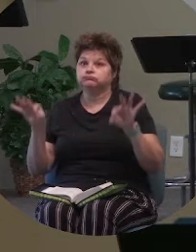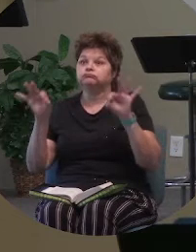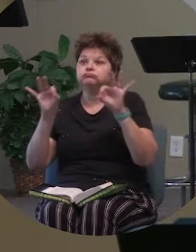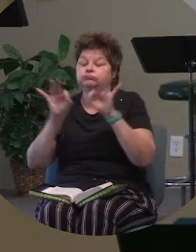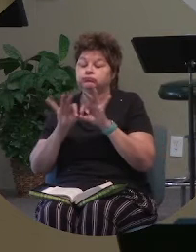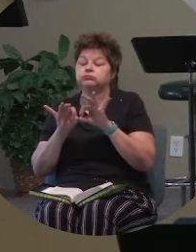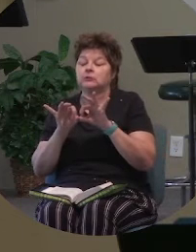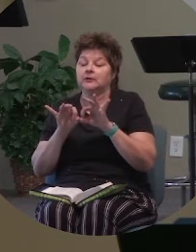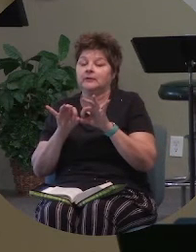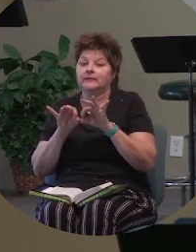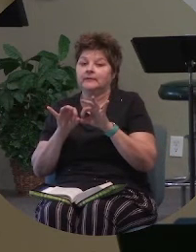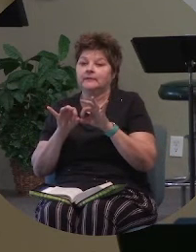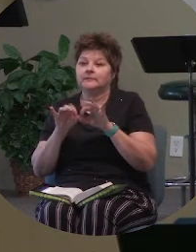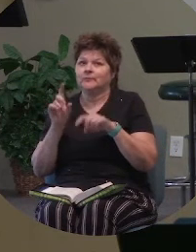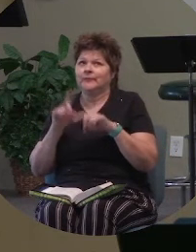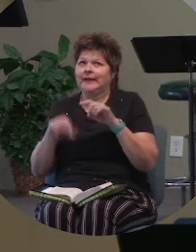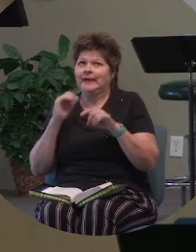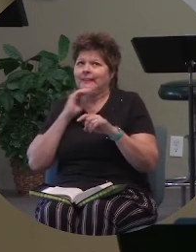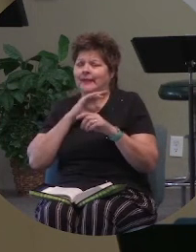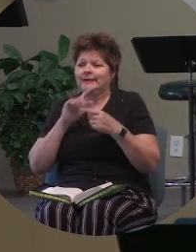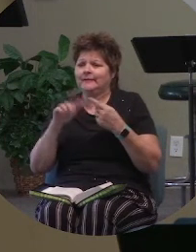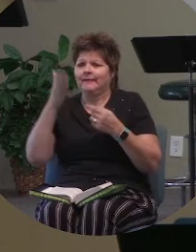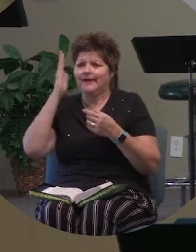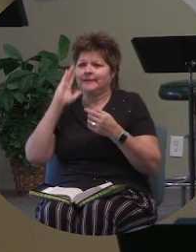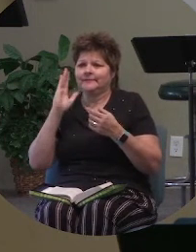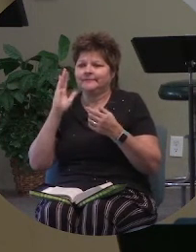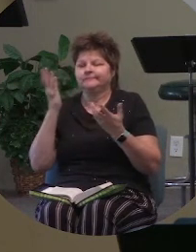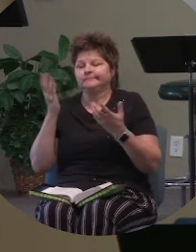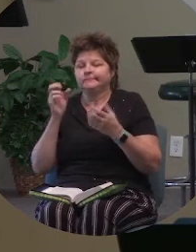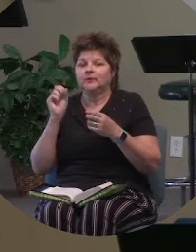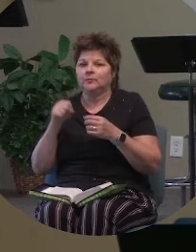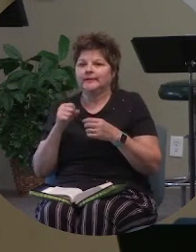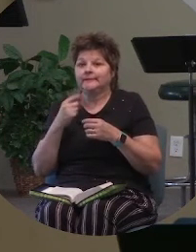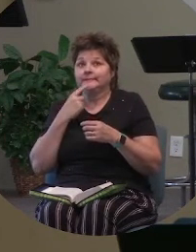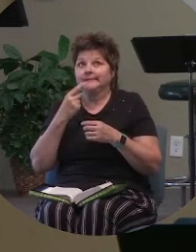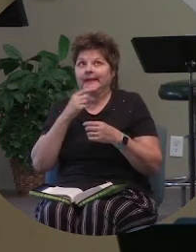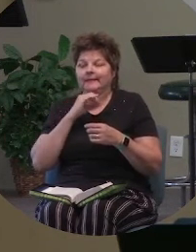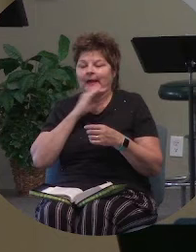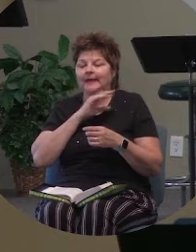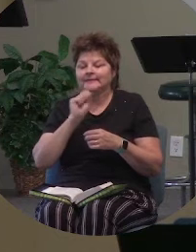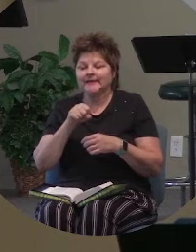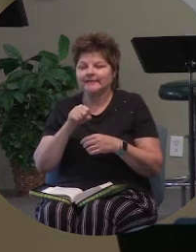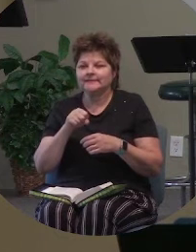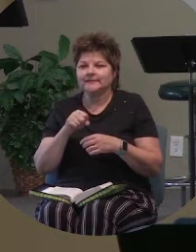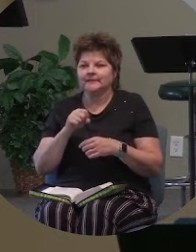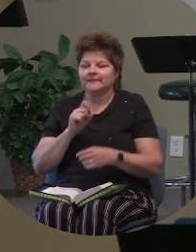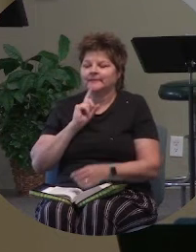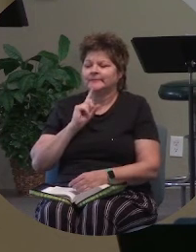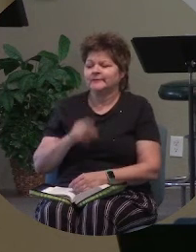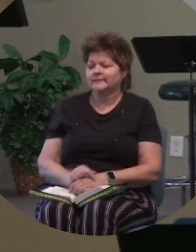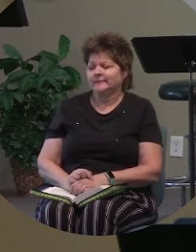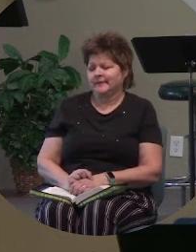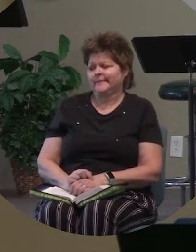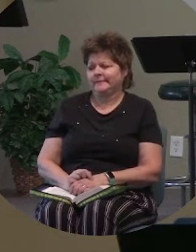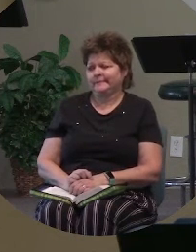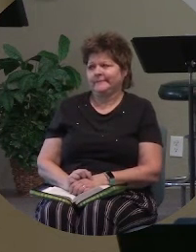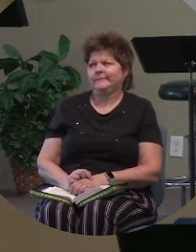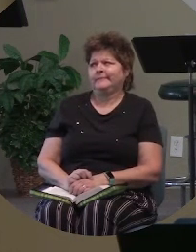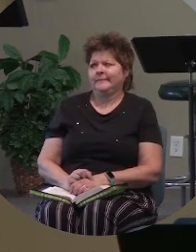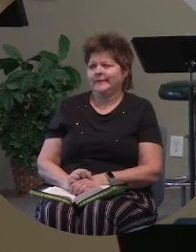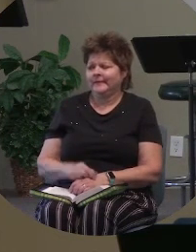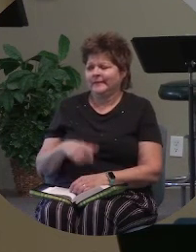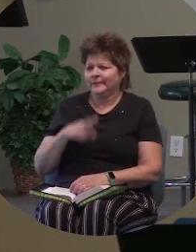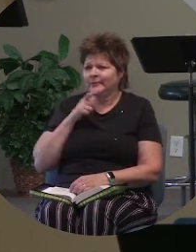Because we can't lie to God. I mean, we can utter lies to him. And I'm sure he's up there going, who does he think I